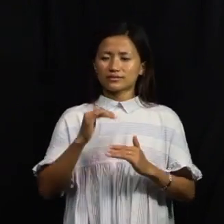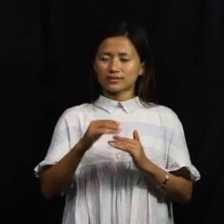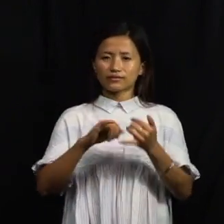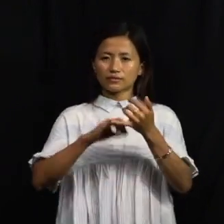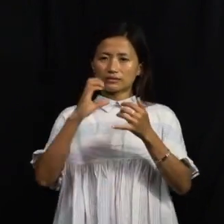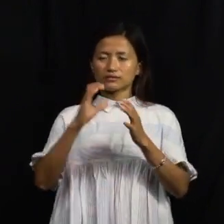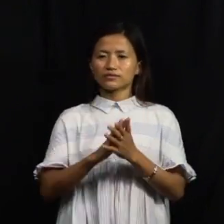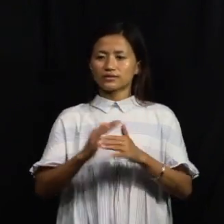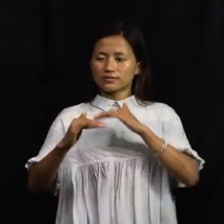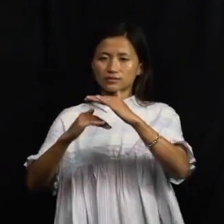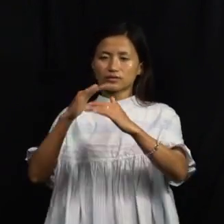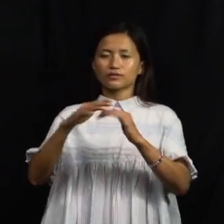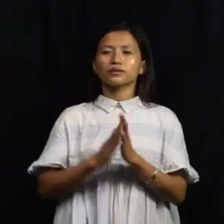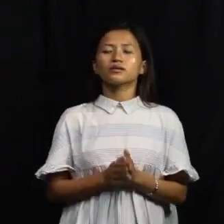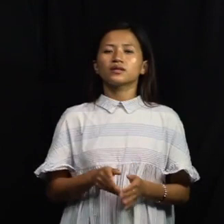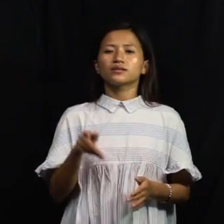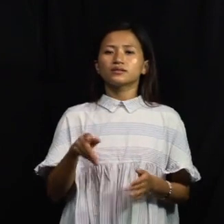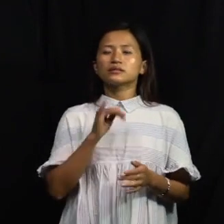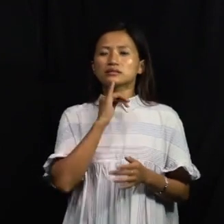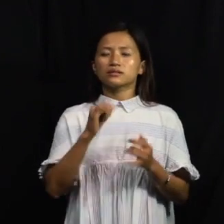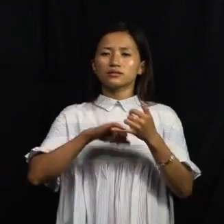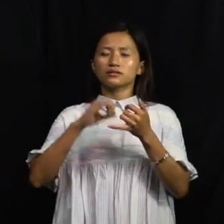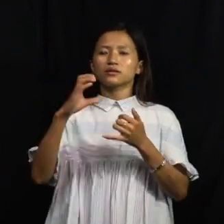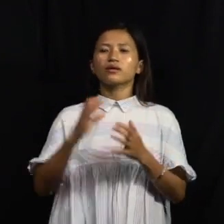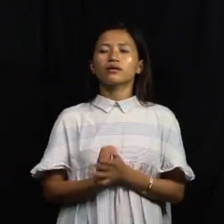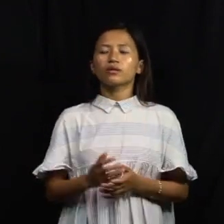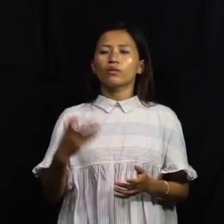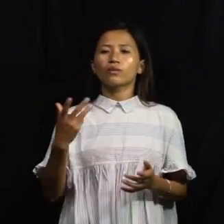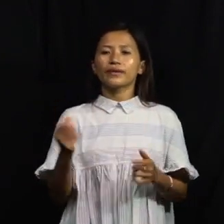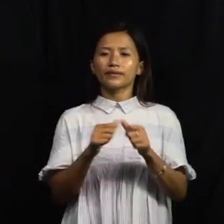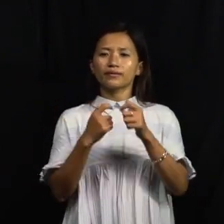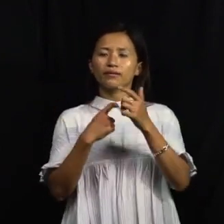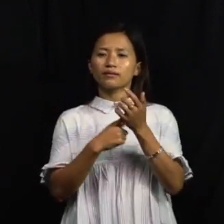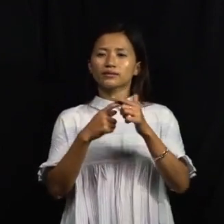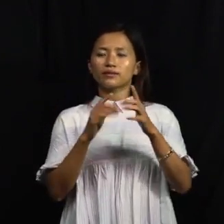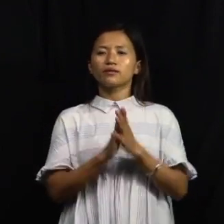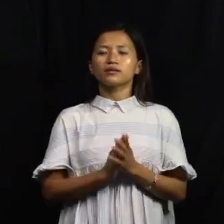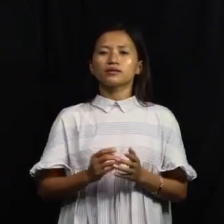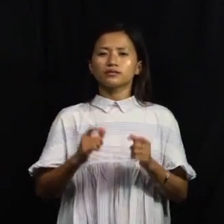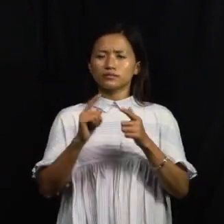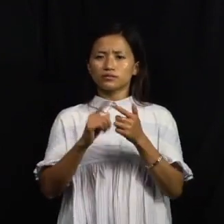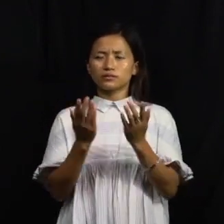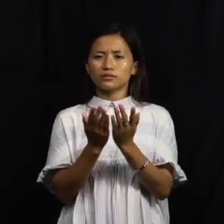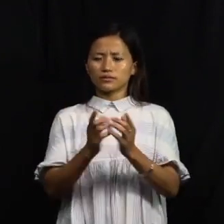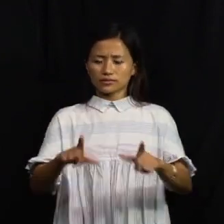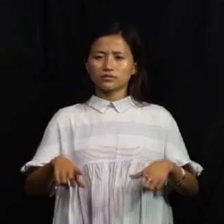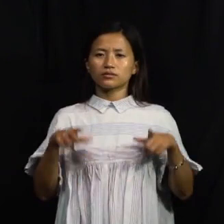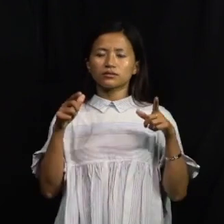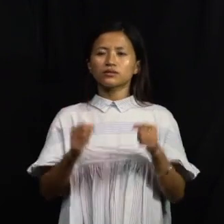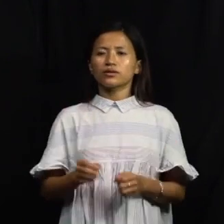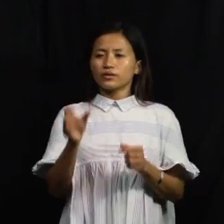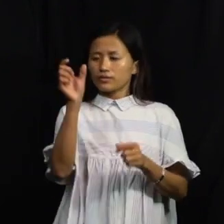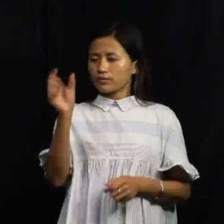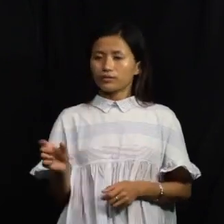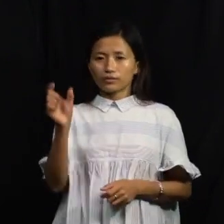that is why it is a science. And why an art? Education itself is life. We are trying to understand the